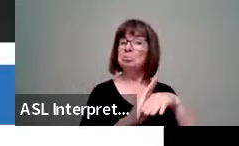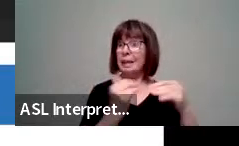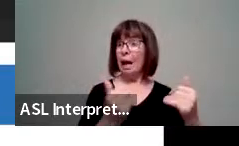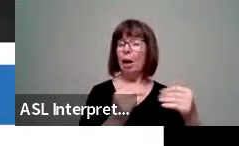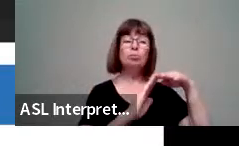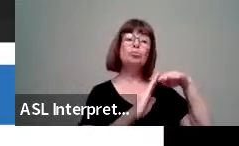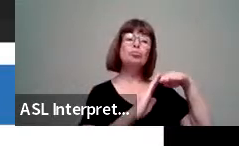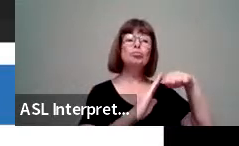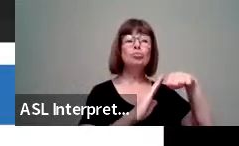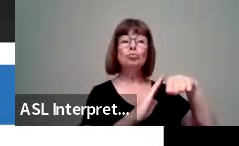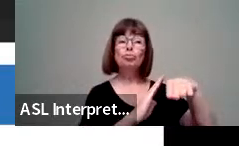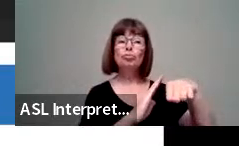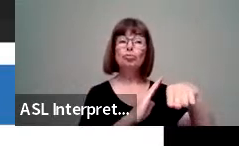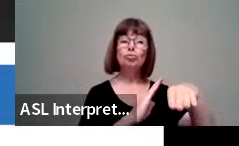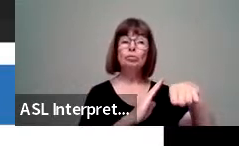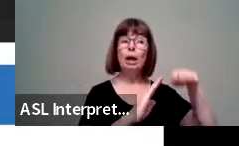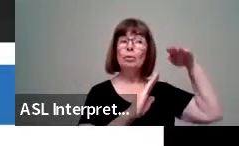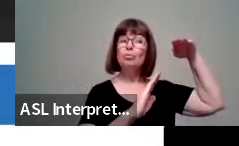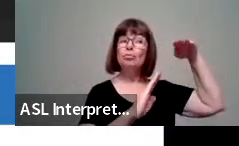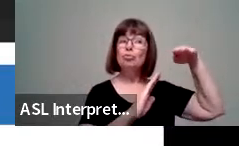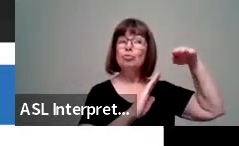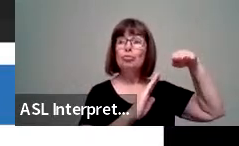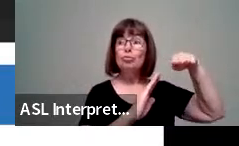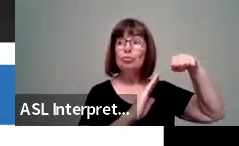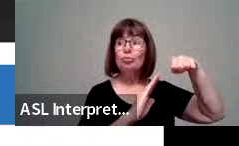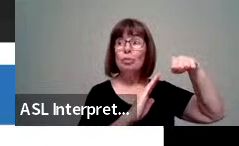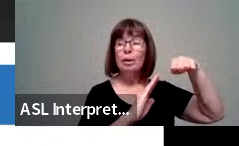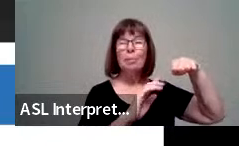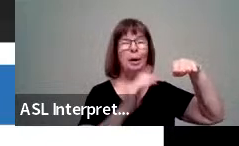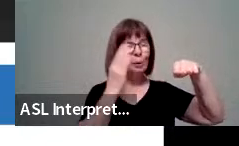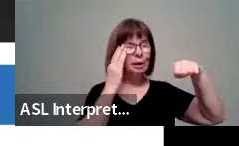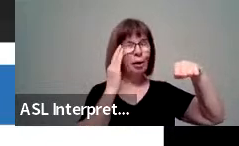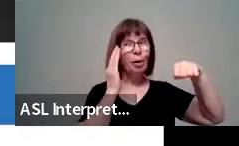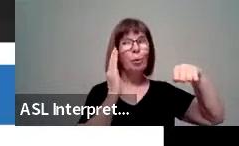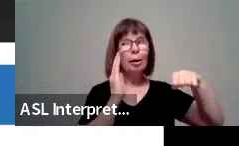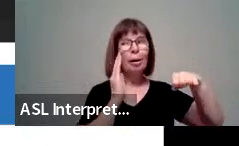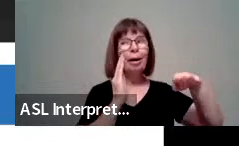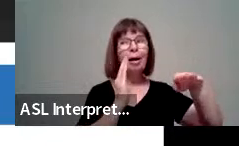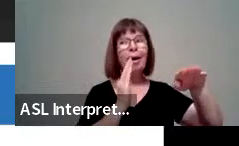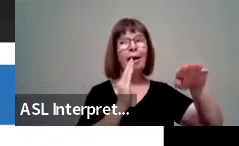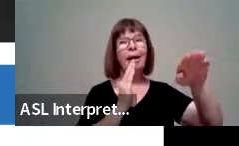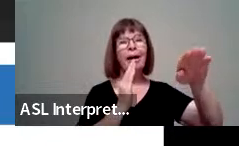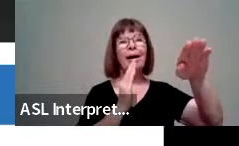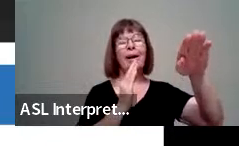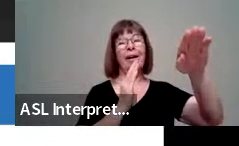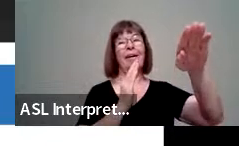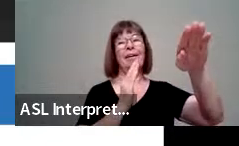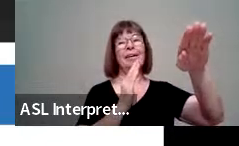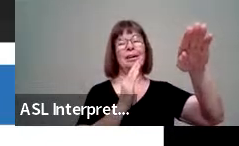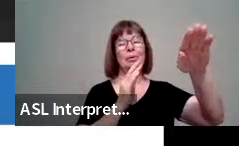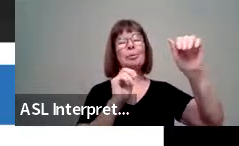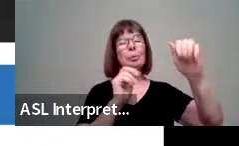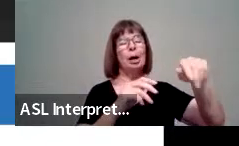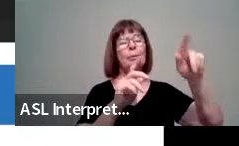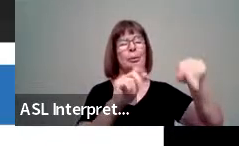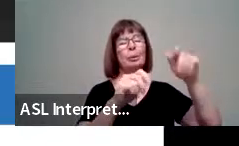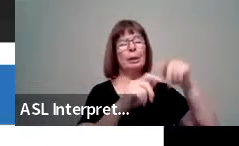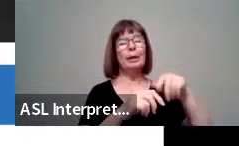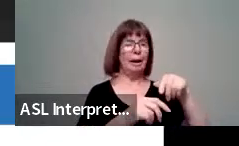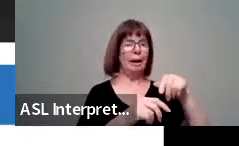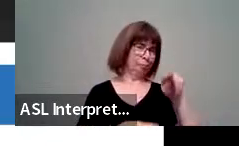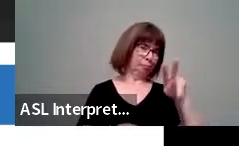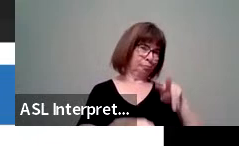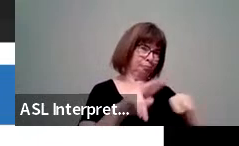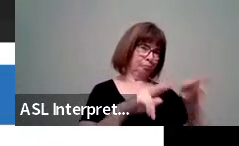terms of the number of cases are coming down, but we know they're going to go back up, and we could probably predict the date if we just look at the full trajectory of where we've been in